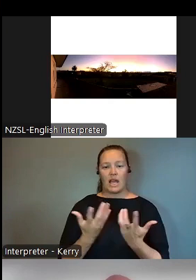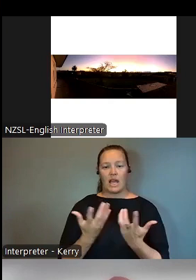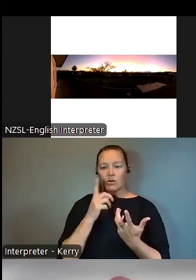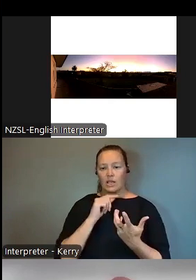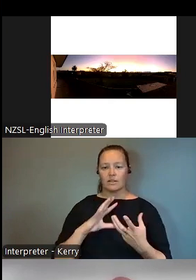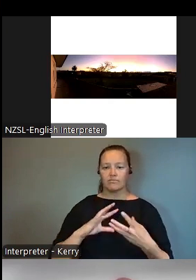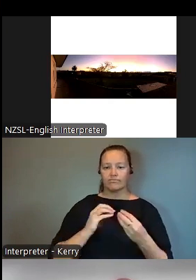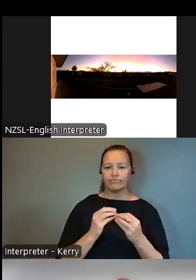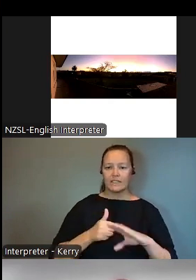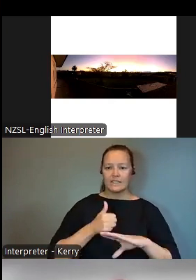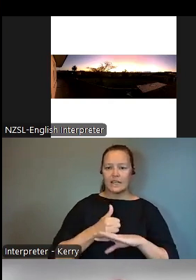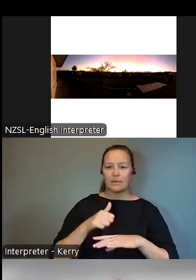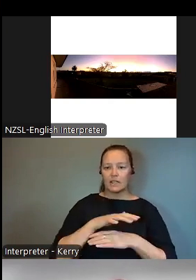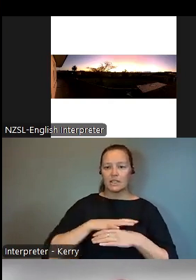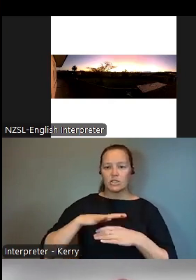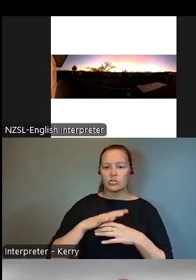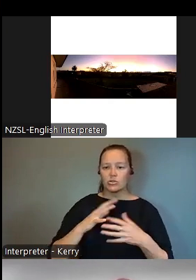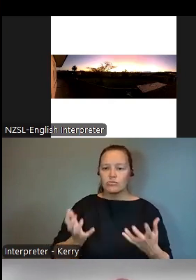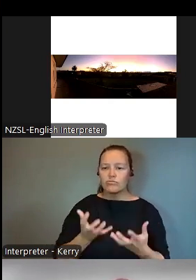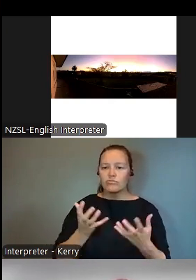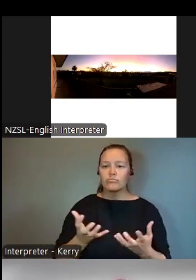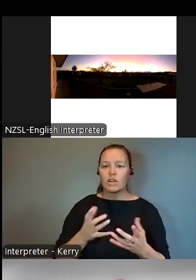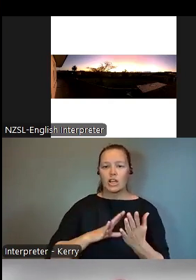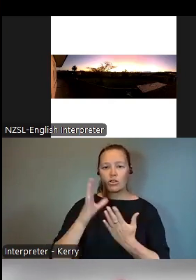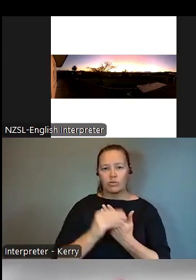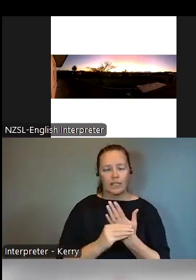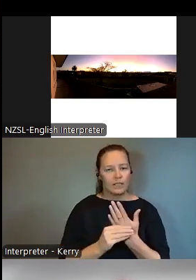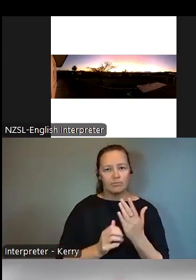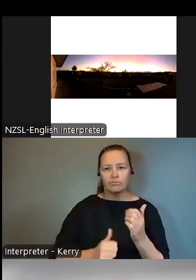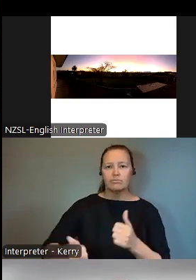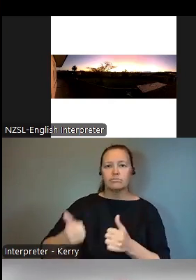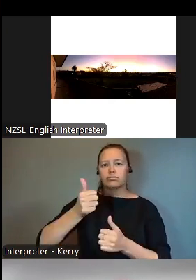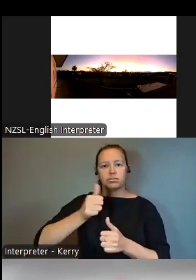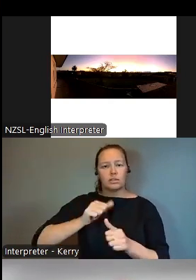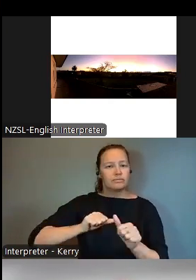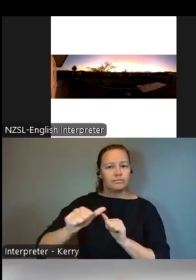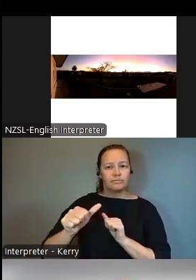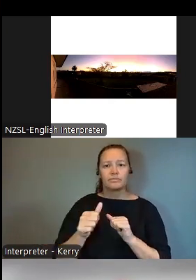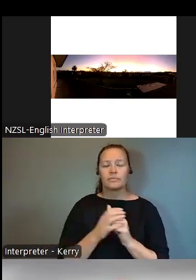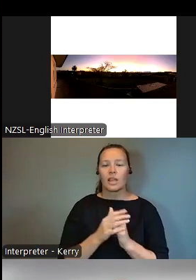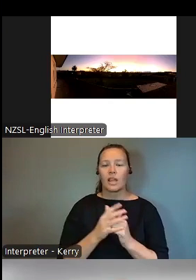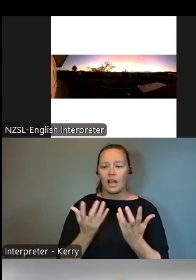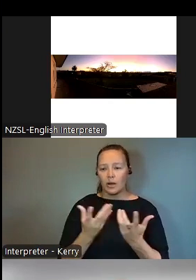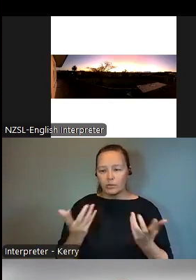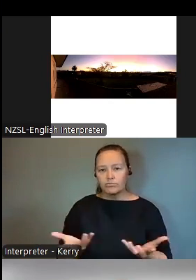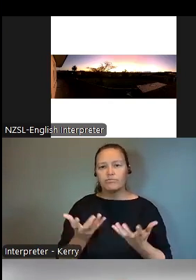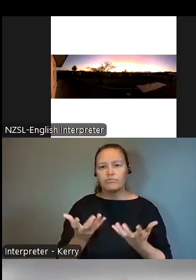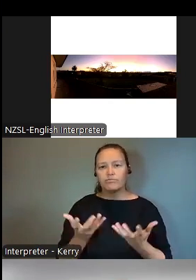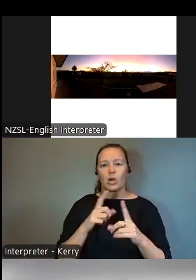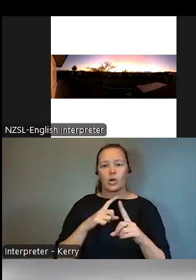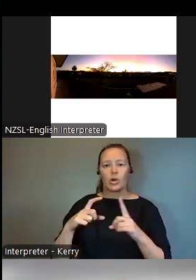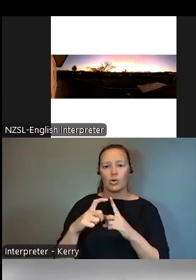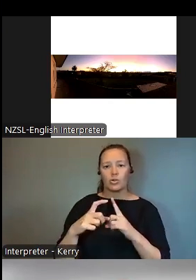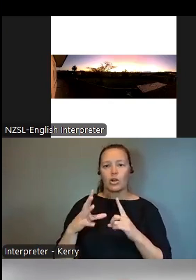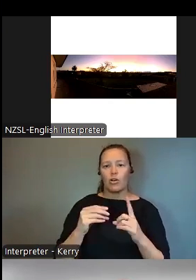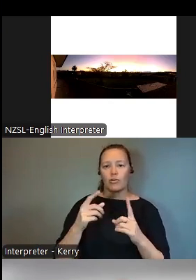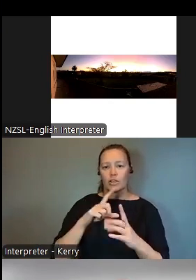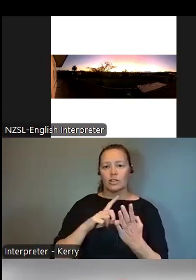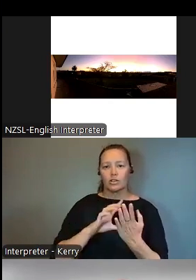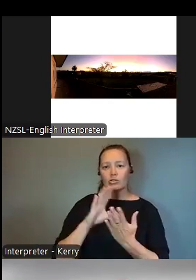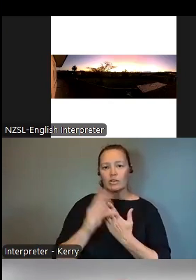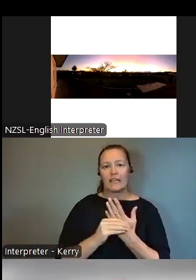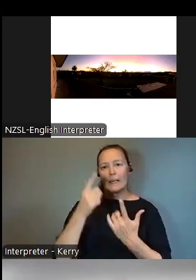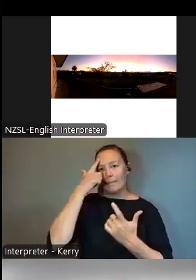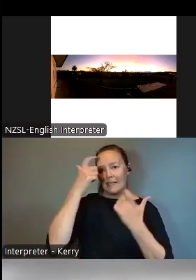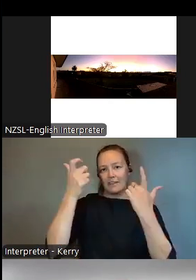fostering a curriculum that is as good as it can possibly be. How to foster a culture of curriculum